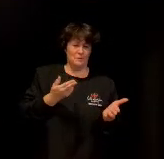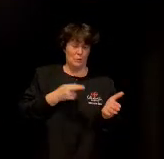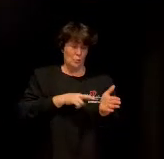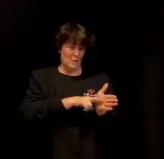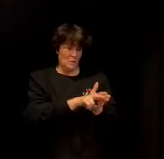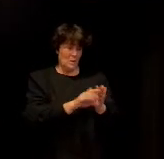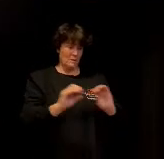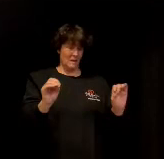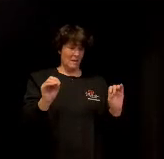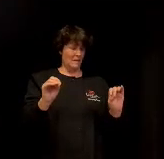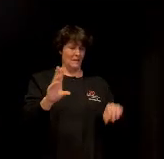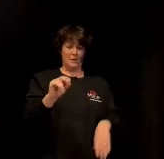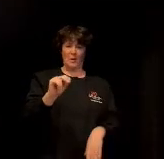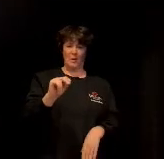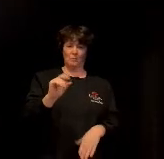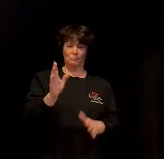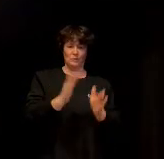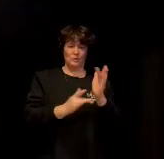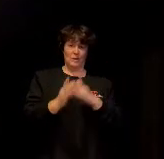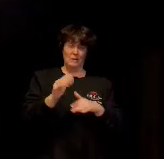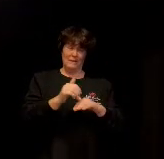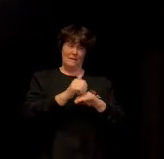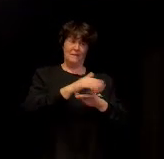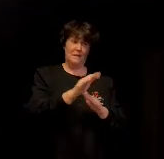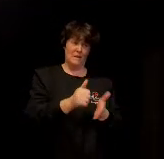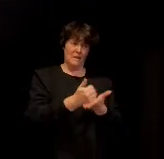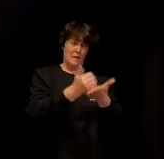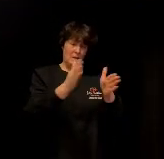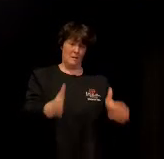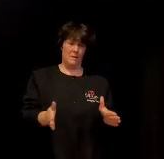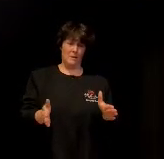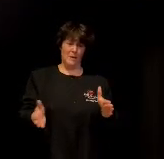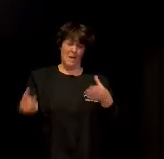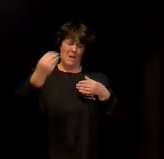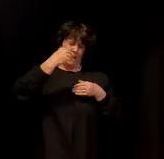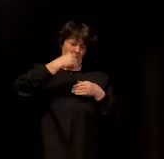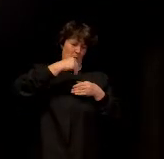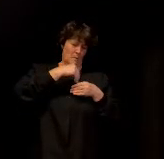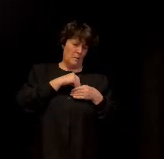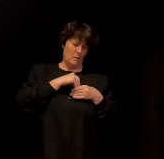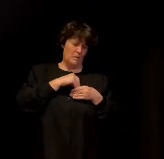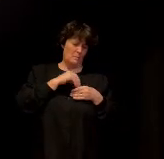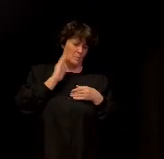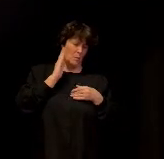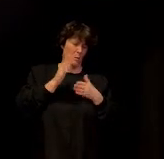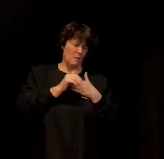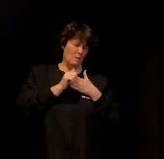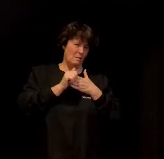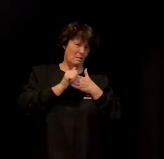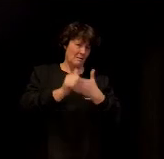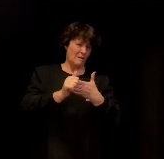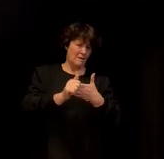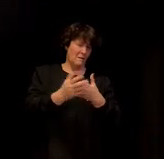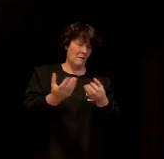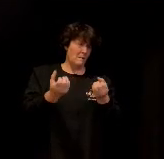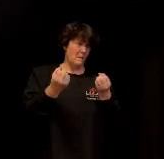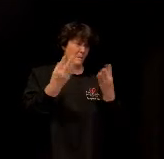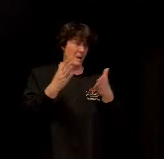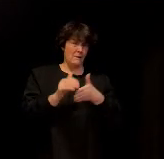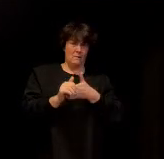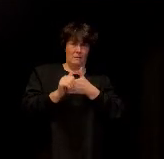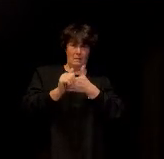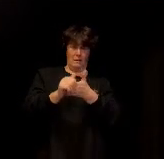to send the helper to you. And that helper is going to go on the inside of you, and he's going to lead you. For as many as are